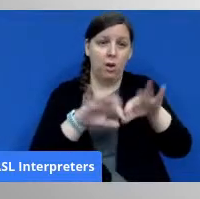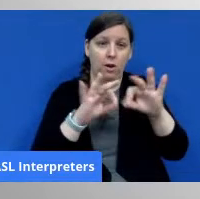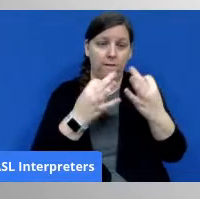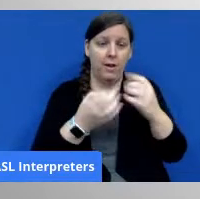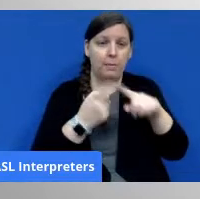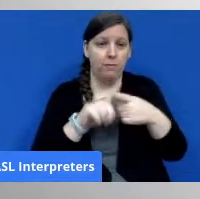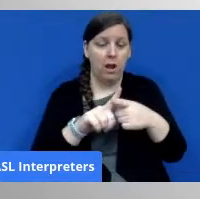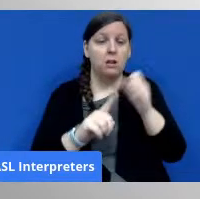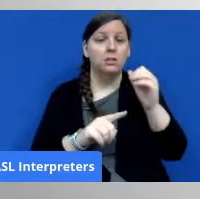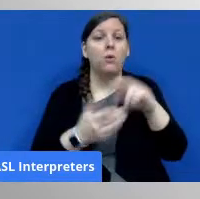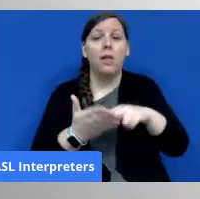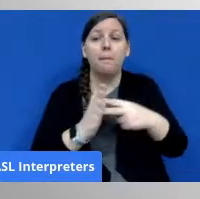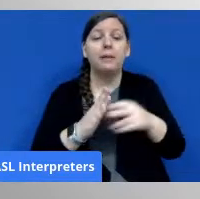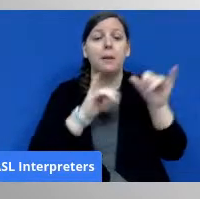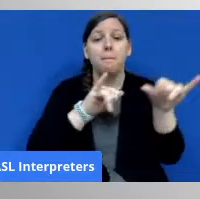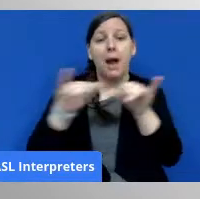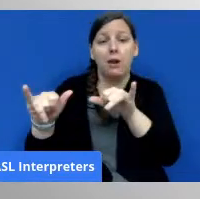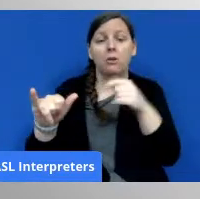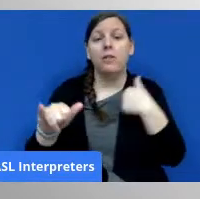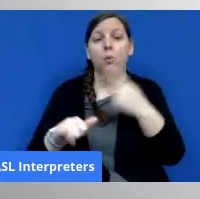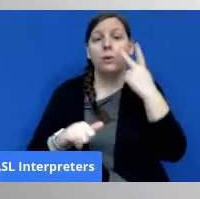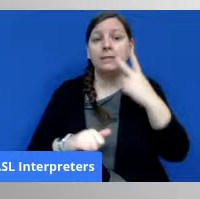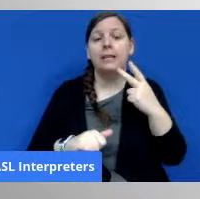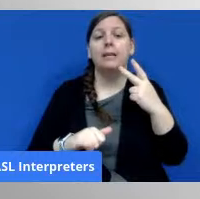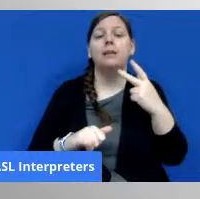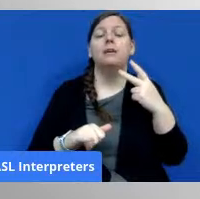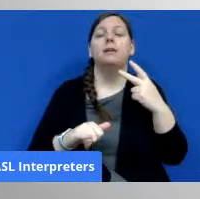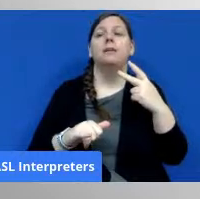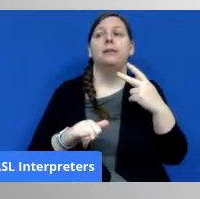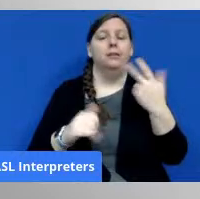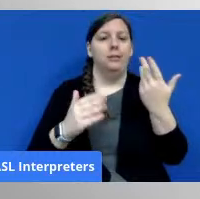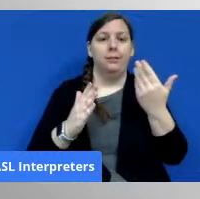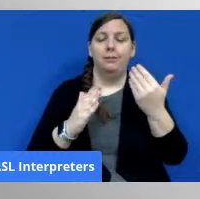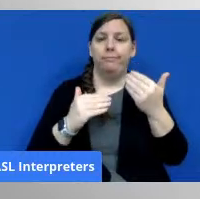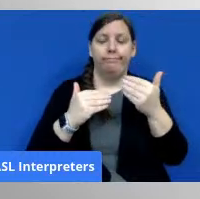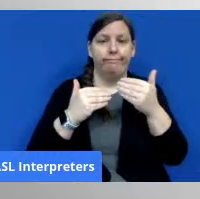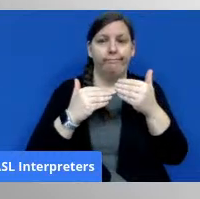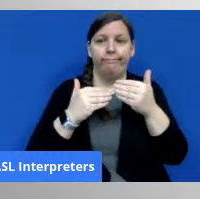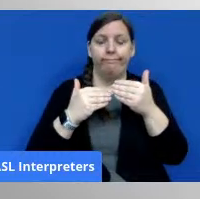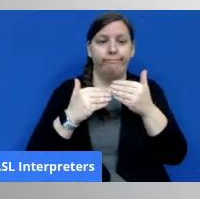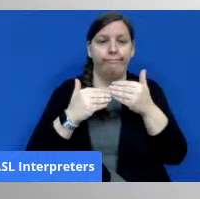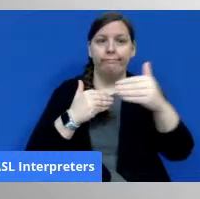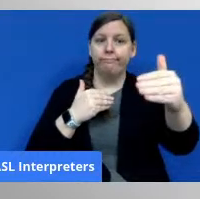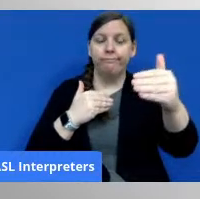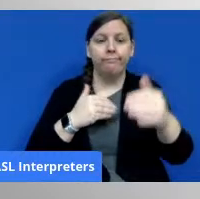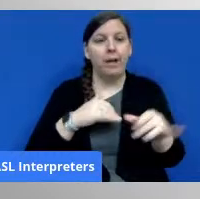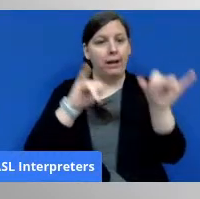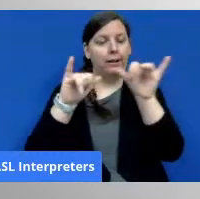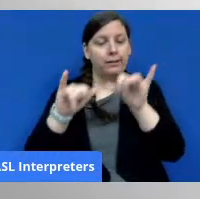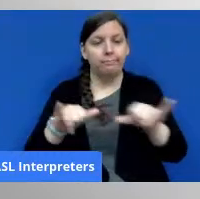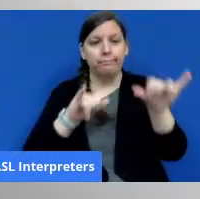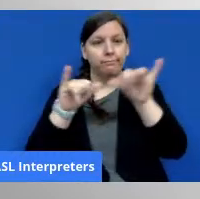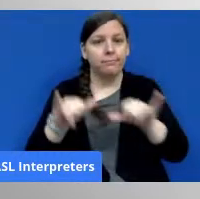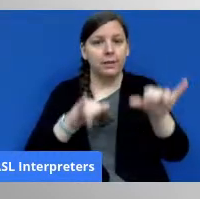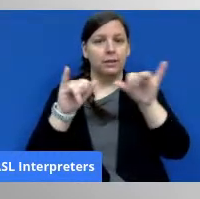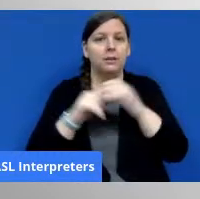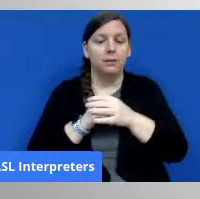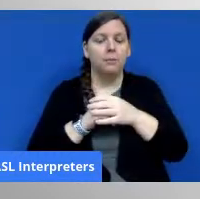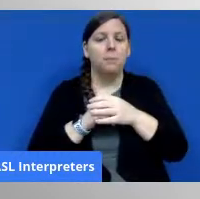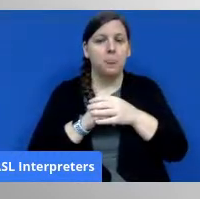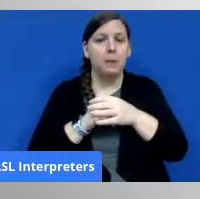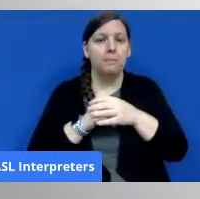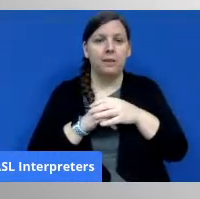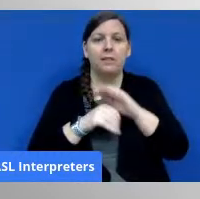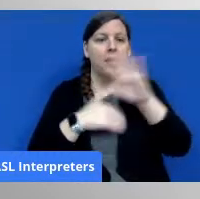are that, again, everybody's using this patchwork approach, but low income families are having to rely far more on those